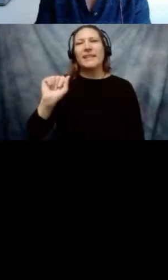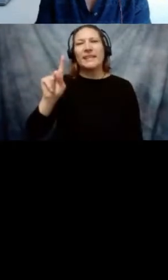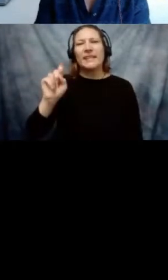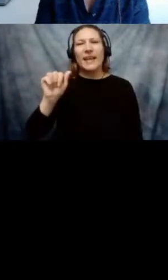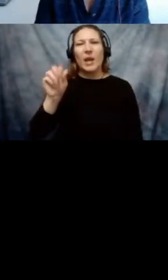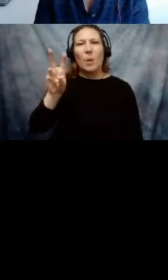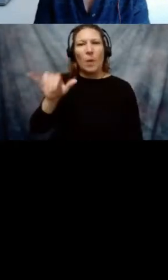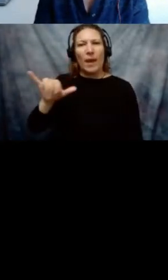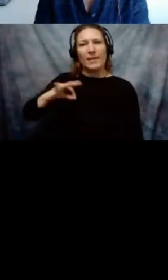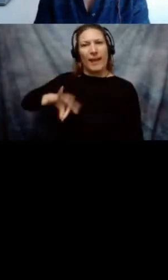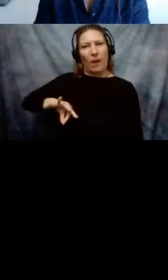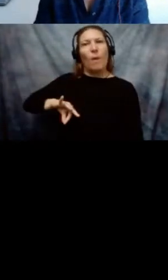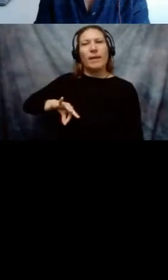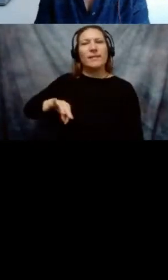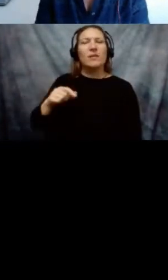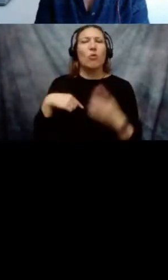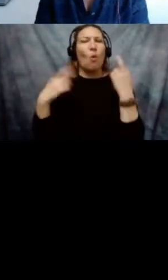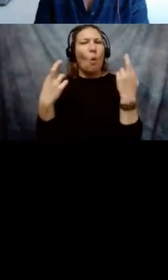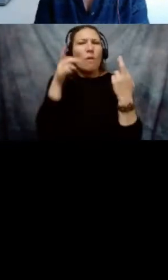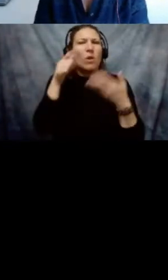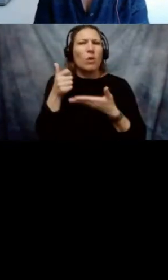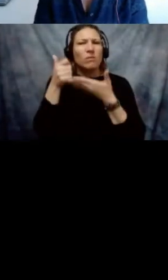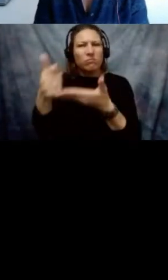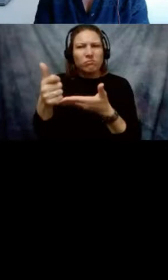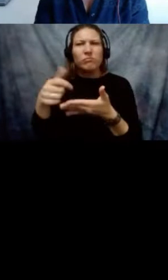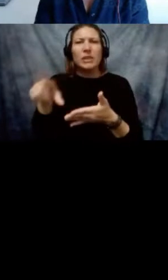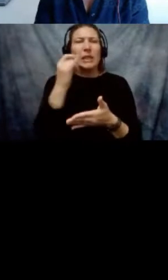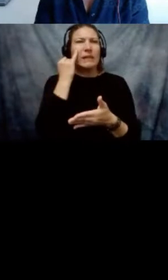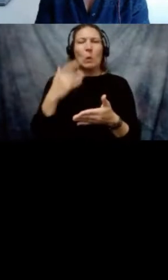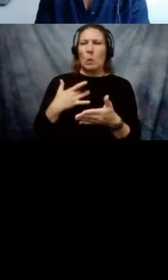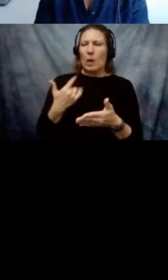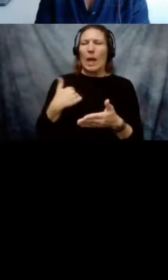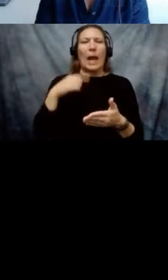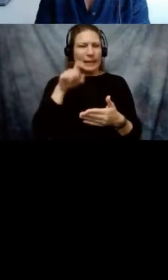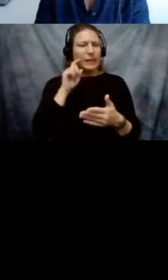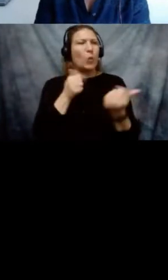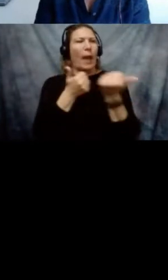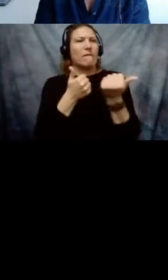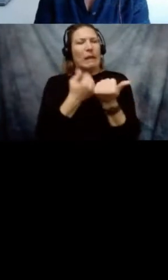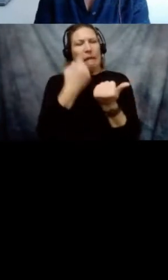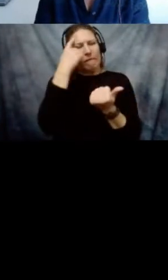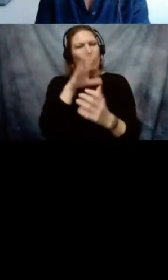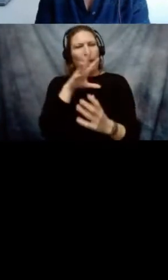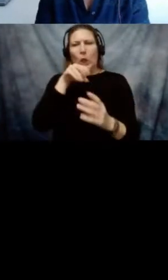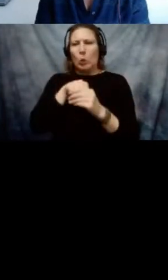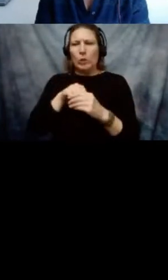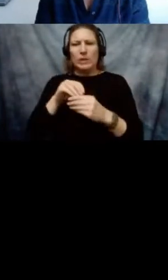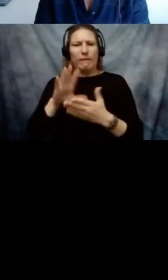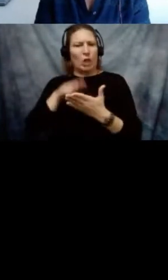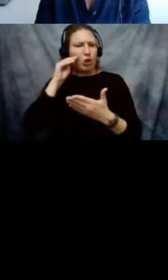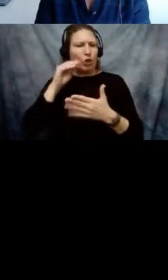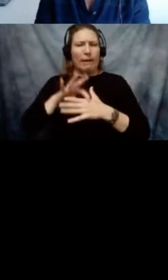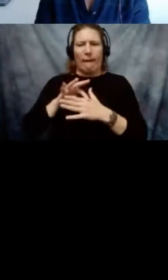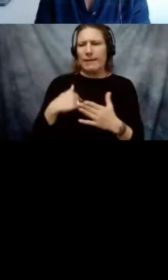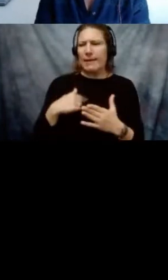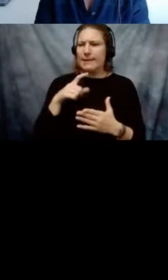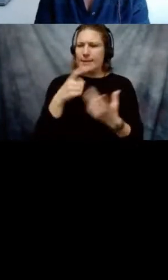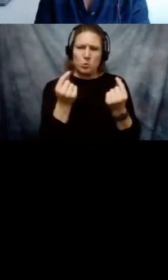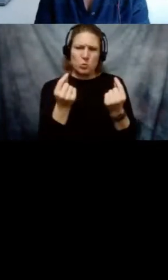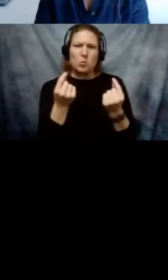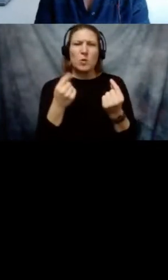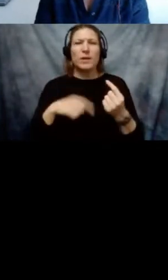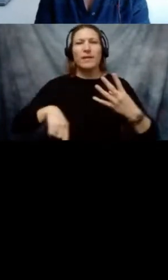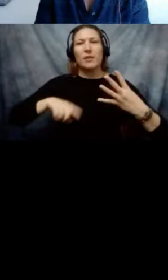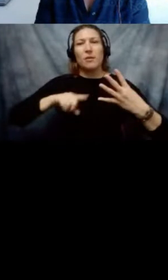helpful, particularly if you find that you're needing to advocate for inclusive learning content. We'll then have a final key takeaway, and